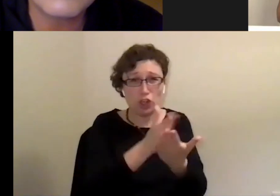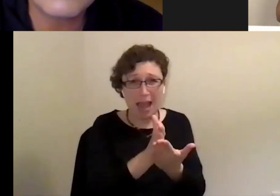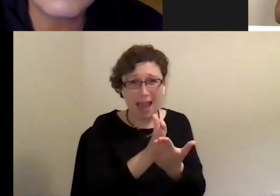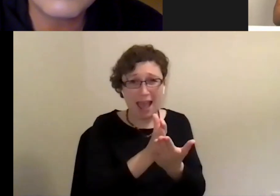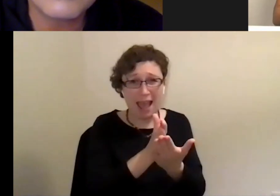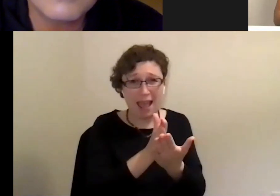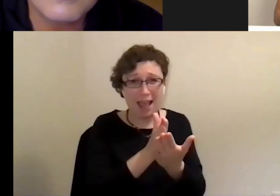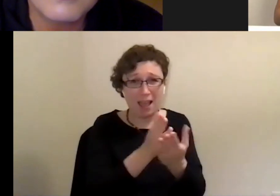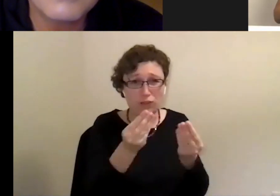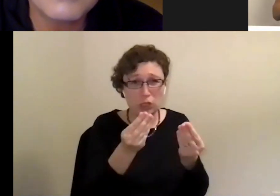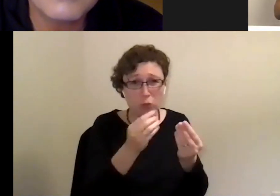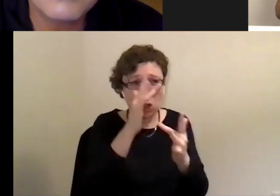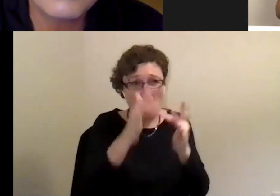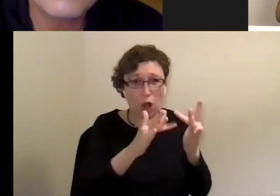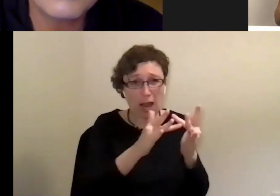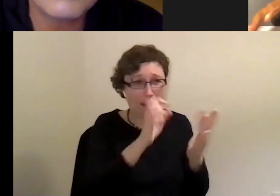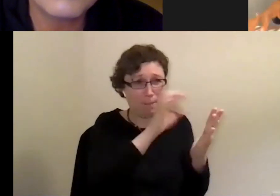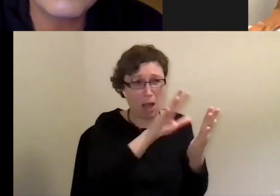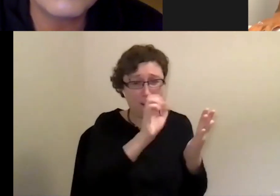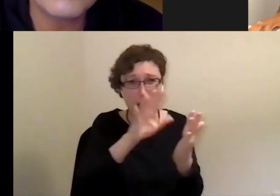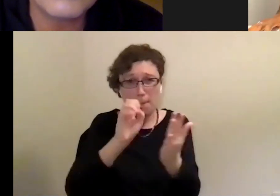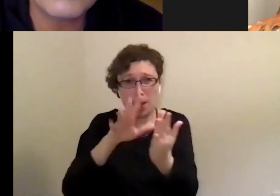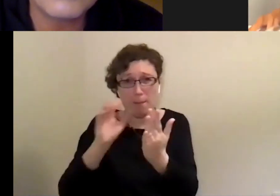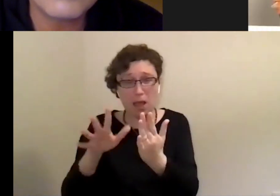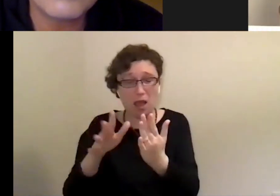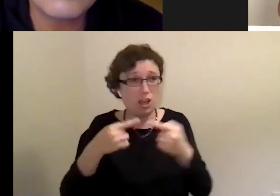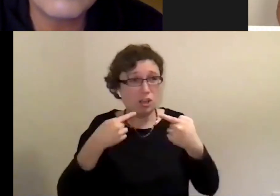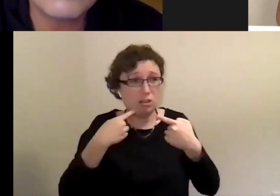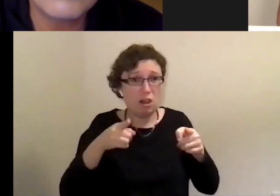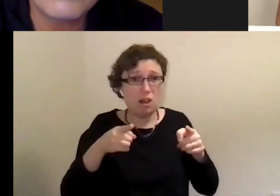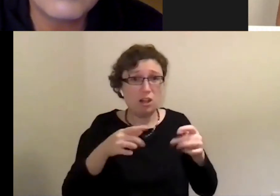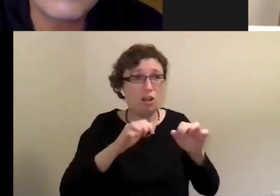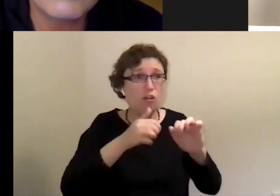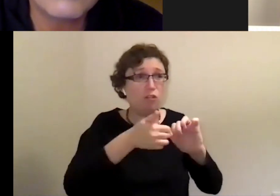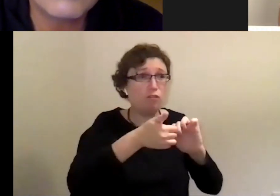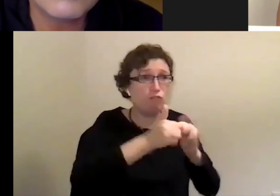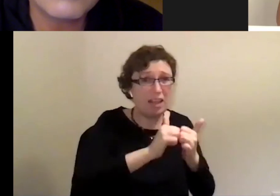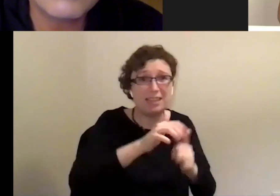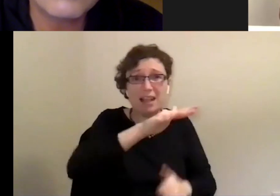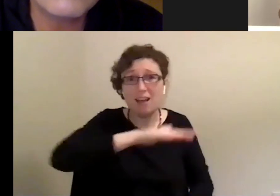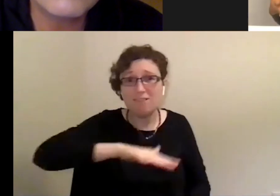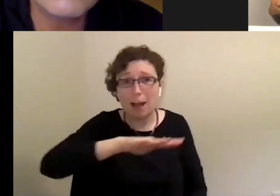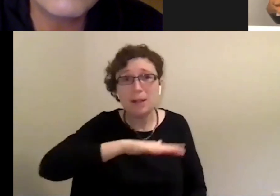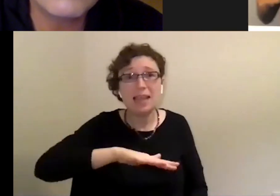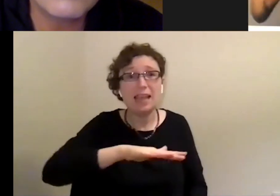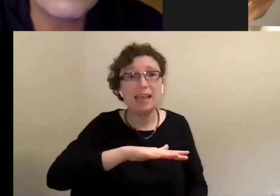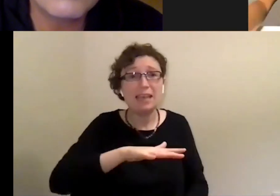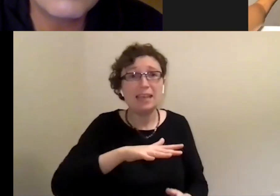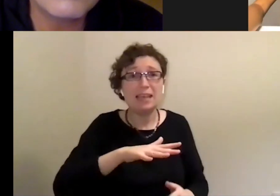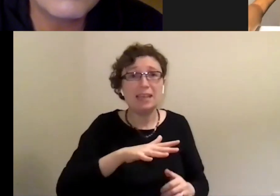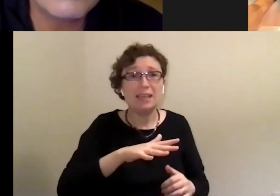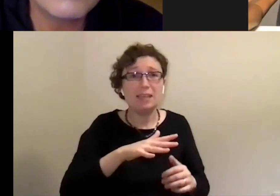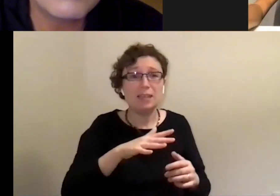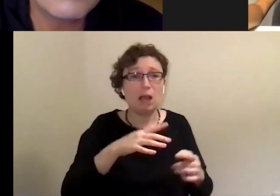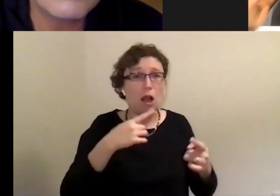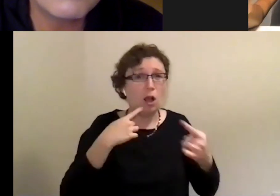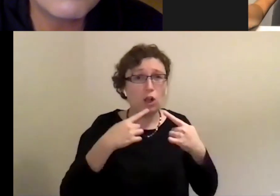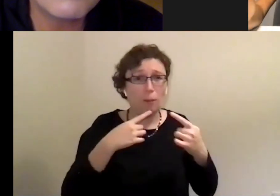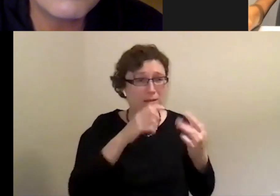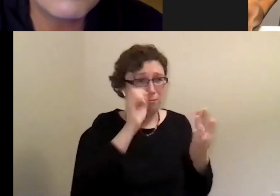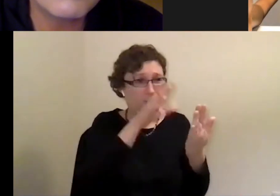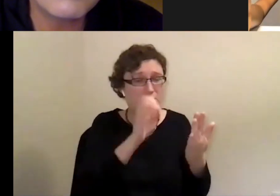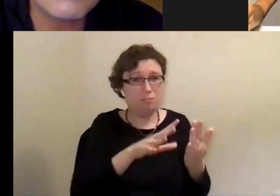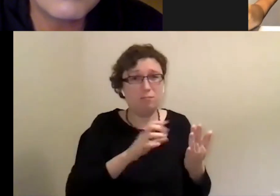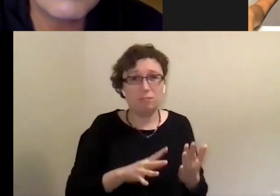educating themselves to then go and share that to a wider platform. It's not just about protest. That's why a lot of people keep saying to me, when's the next